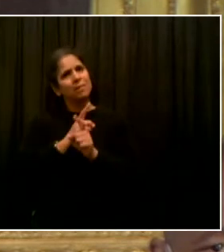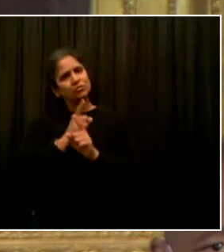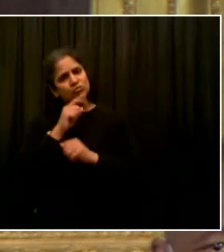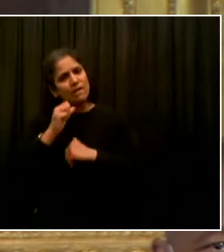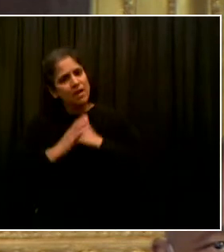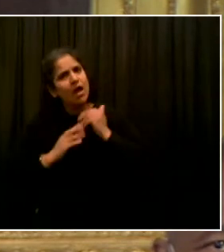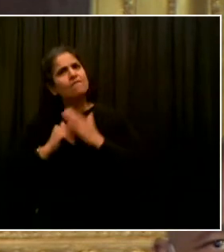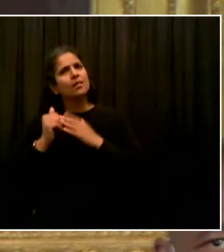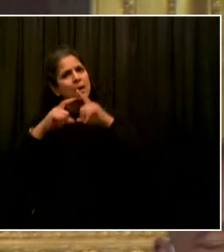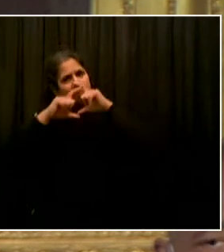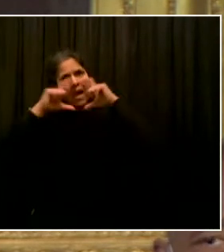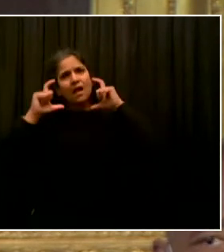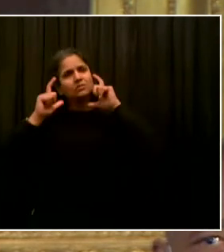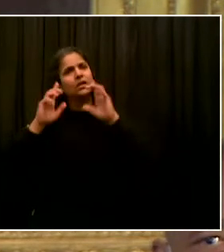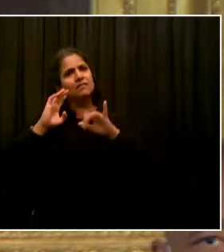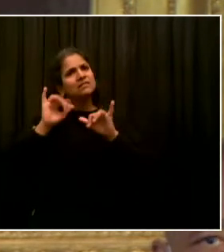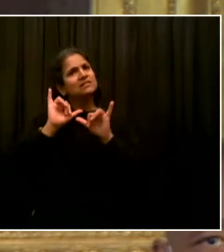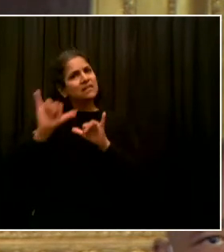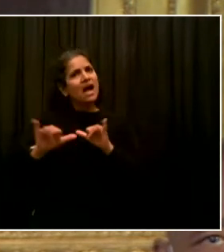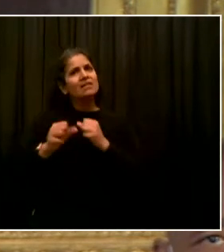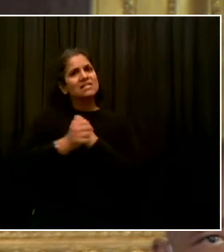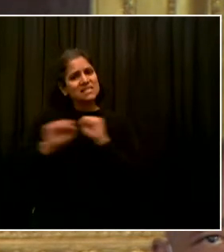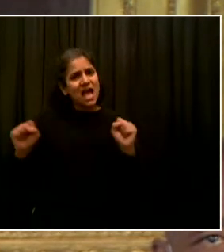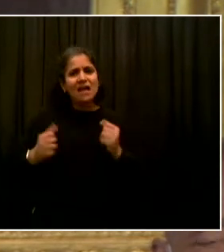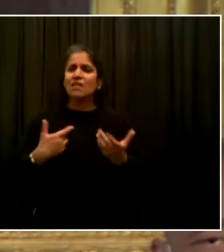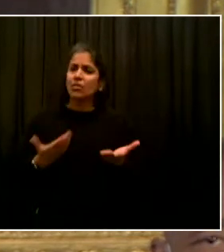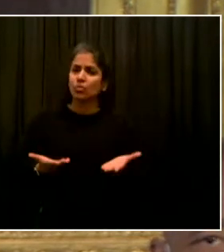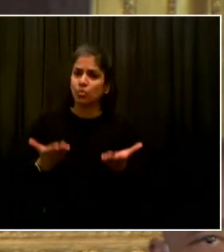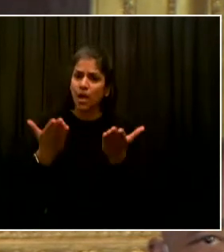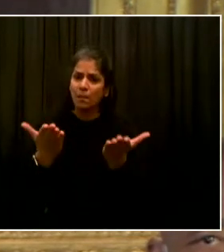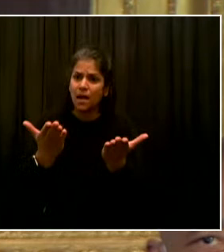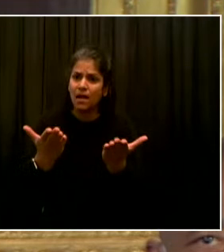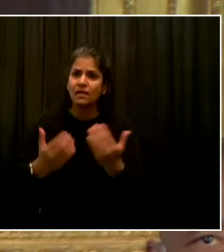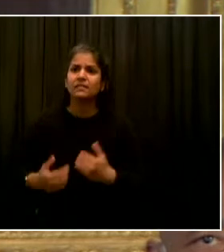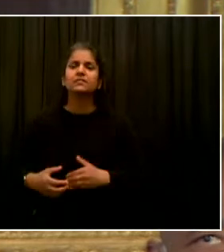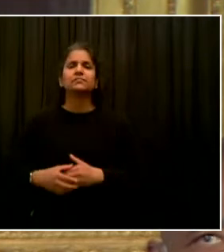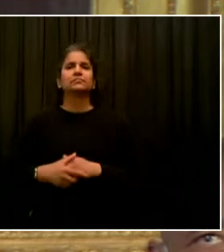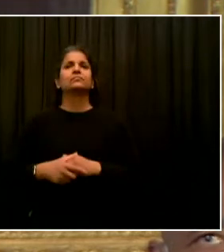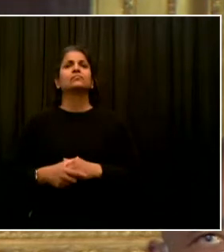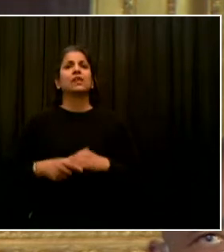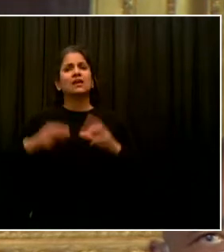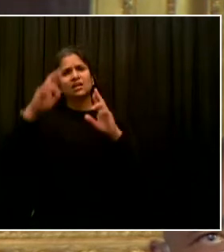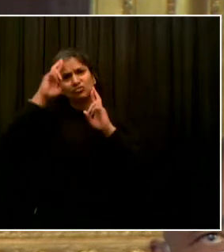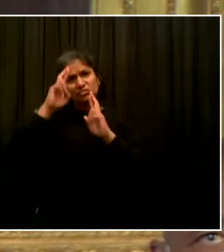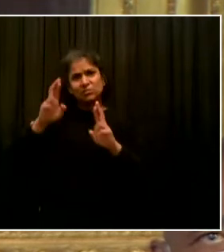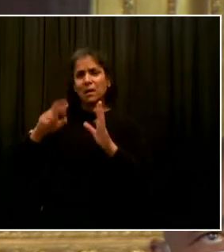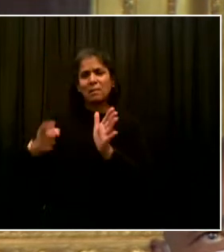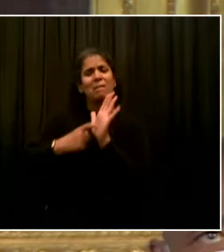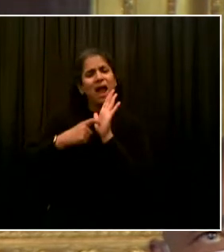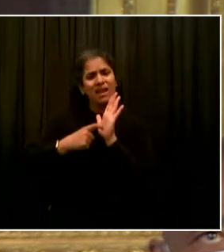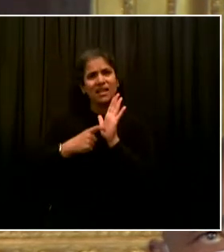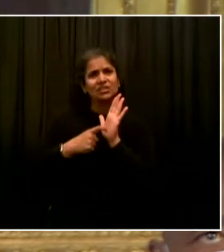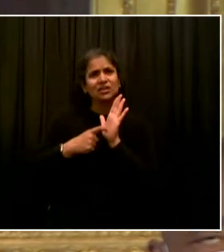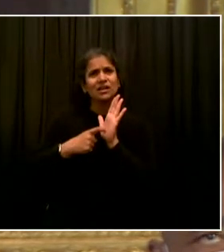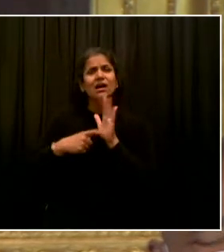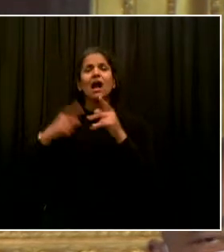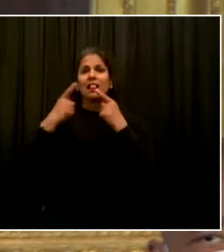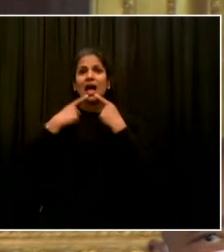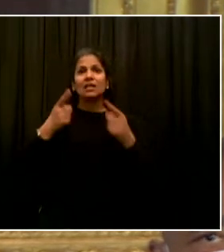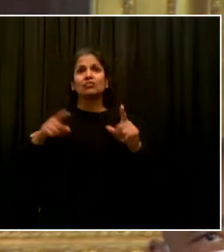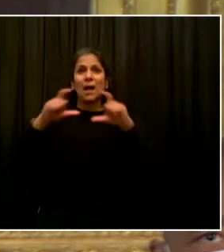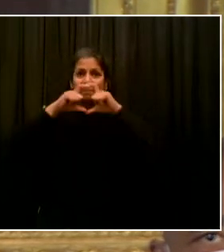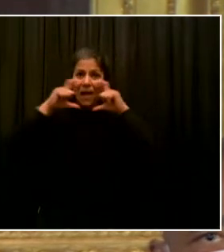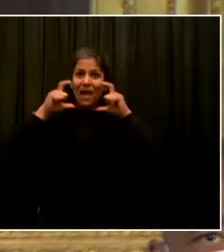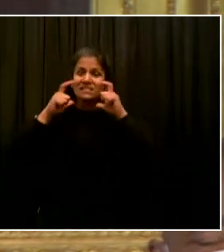a recommendation. But with respect to mandates, 10 days ago, we announced that masks might become optional